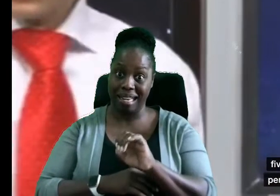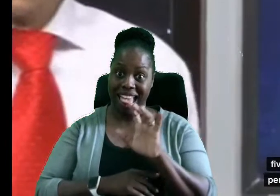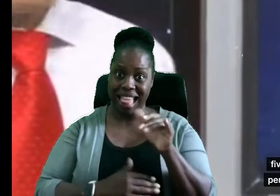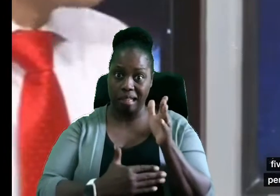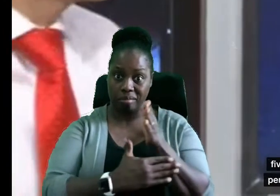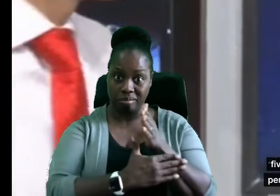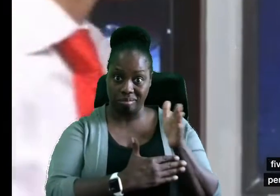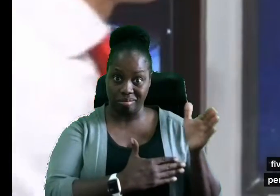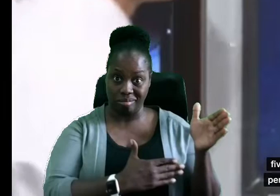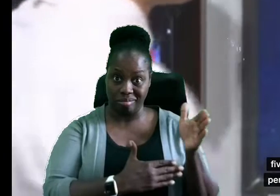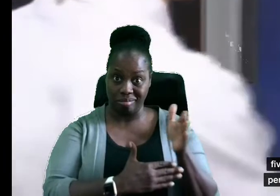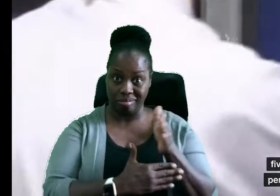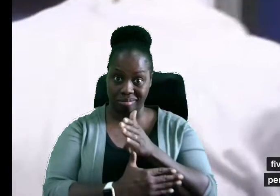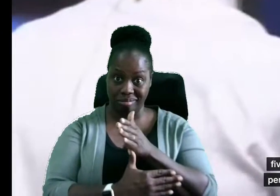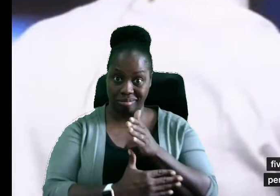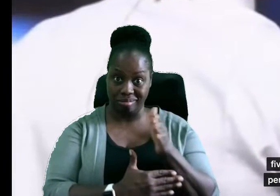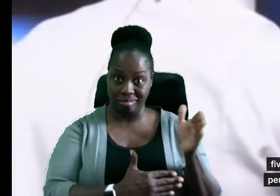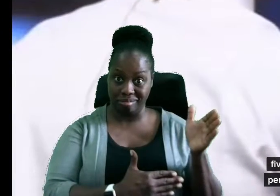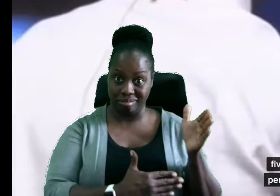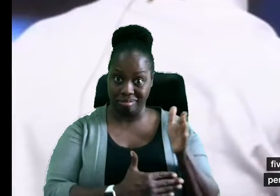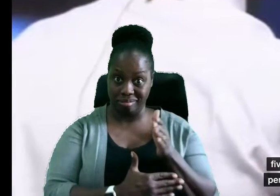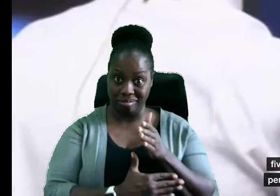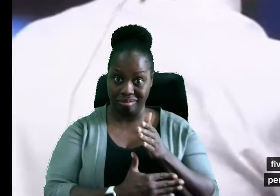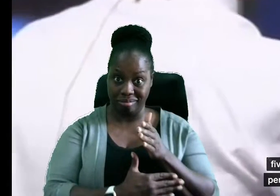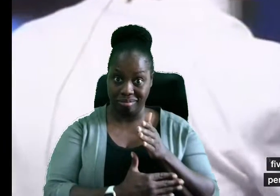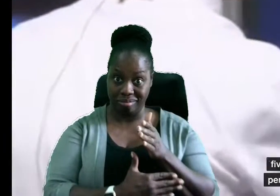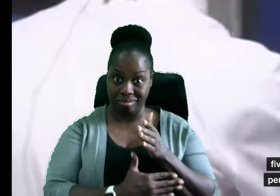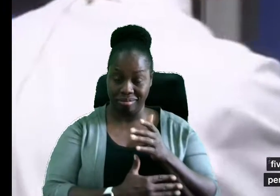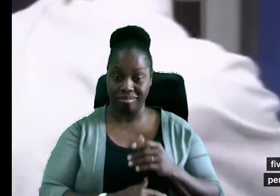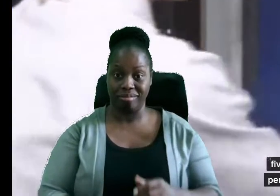to 83%,